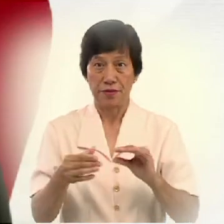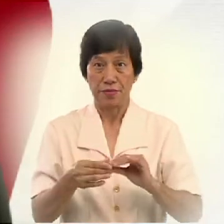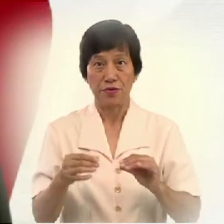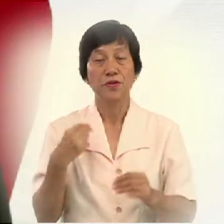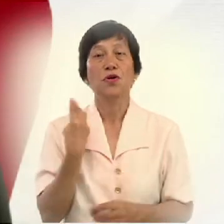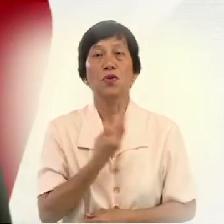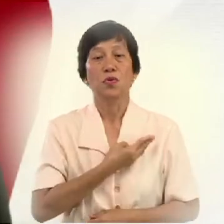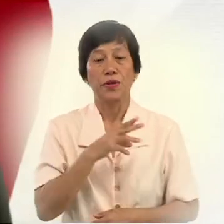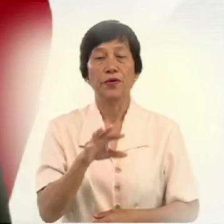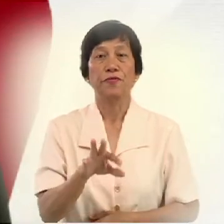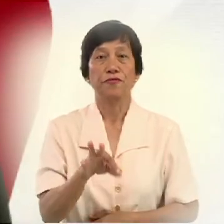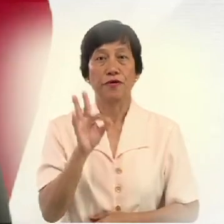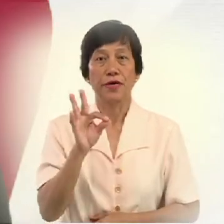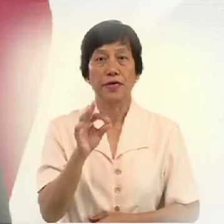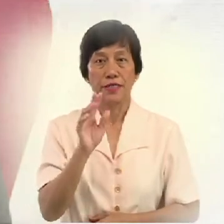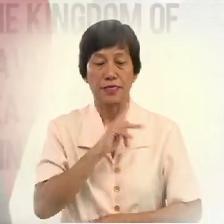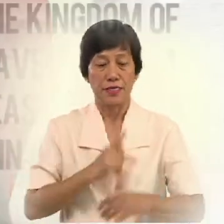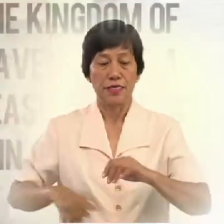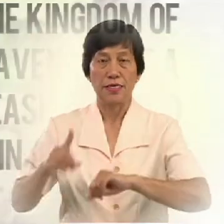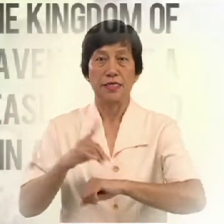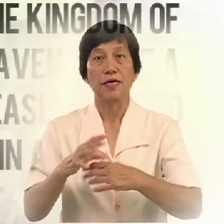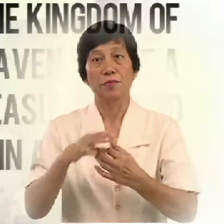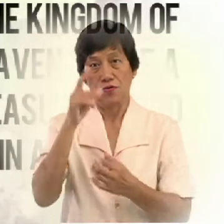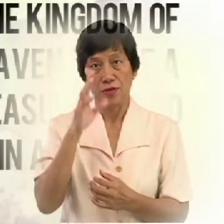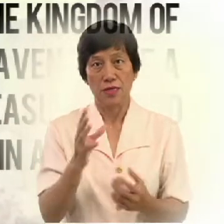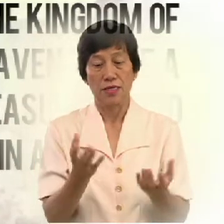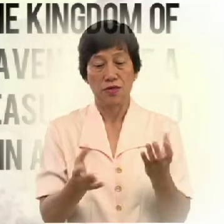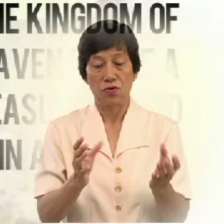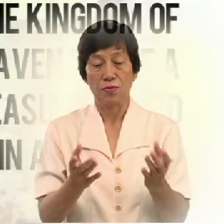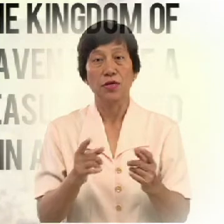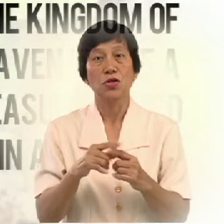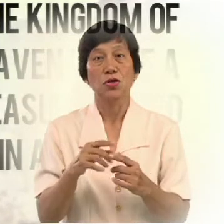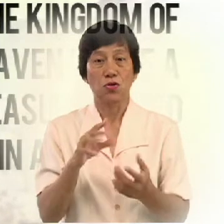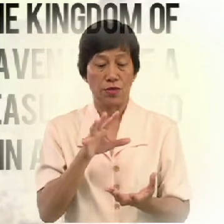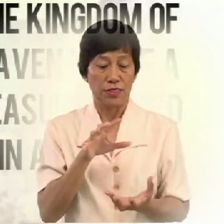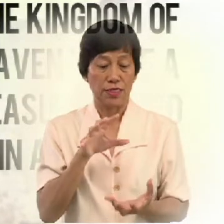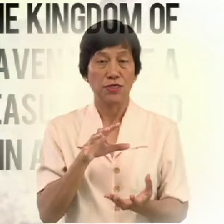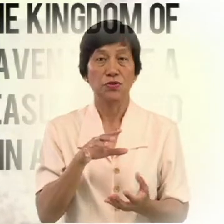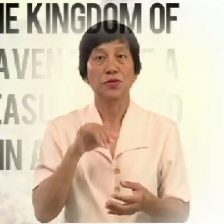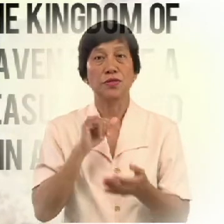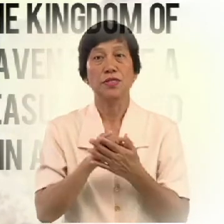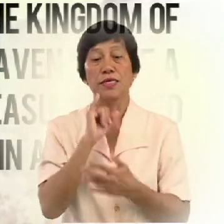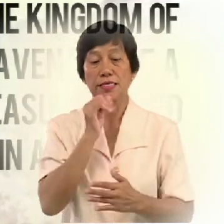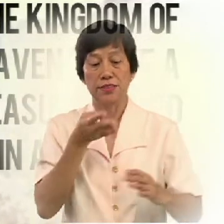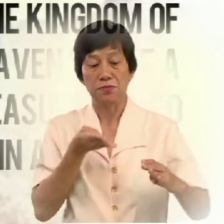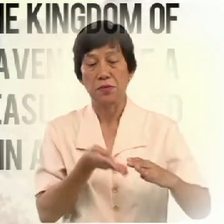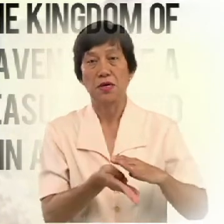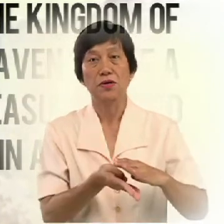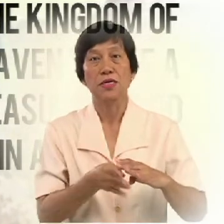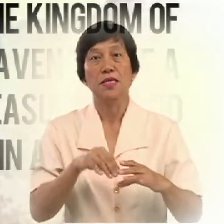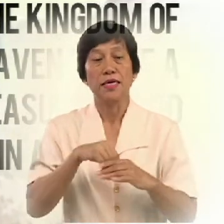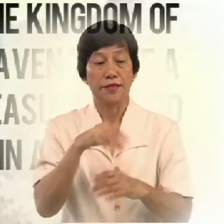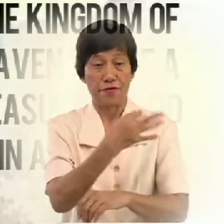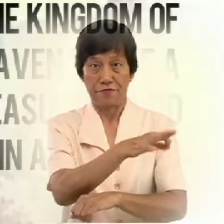parable, we find the kingdom of God compared to a treasure that is buried